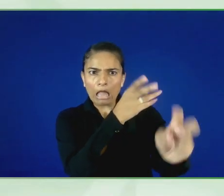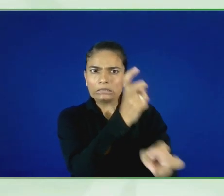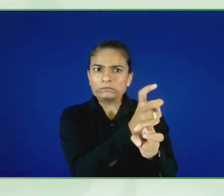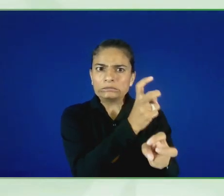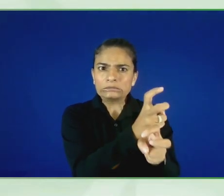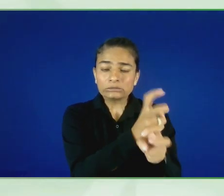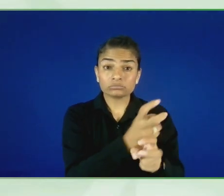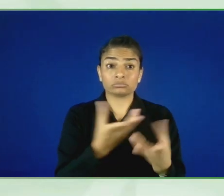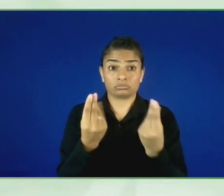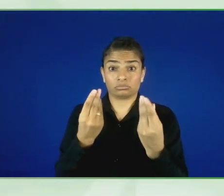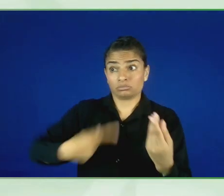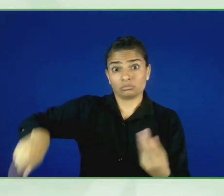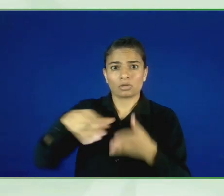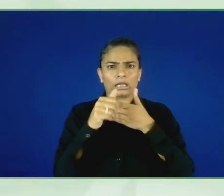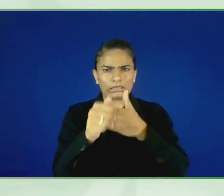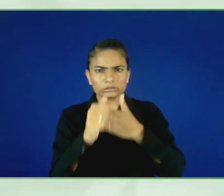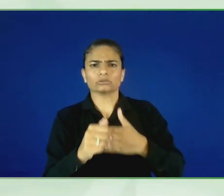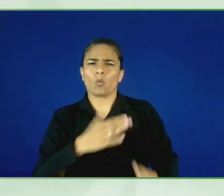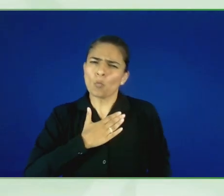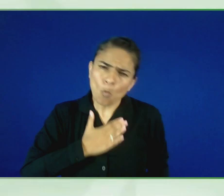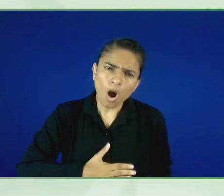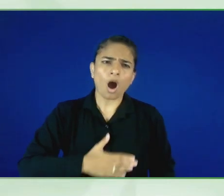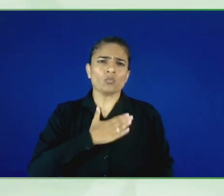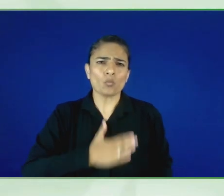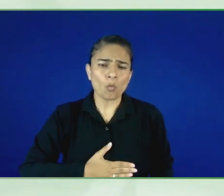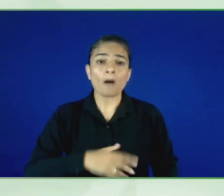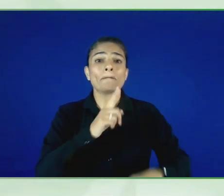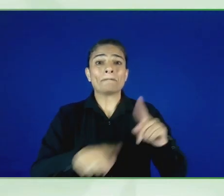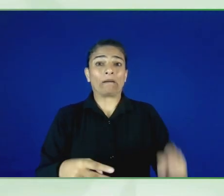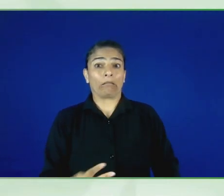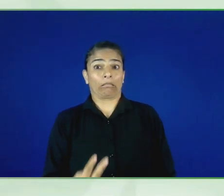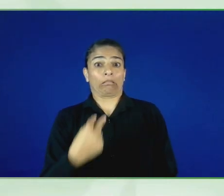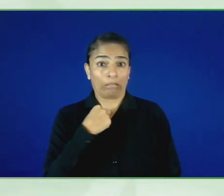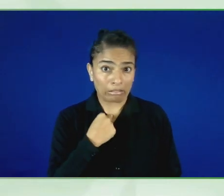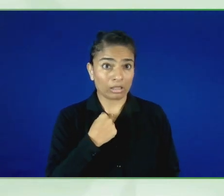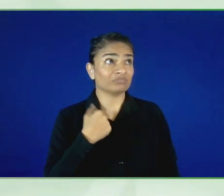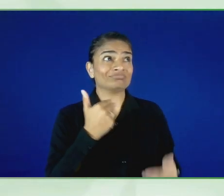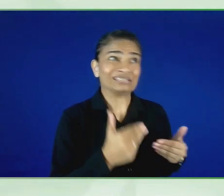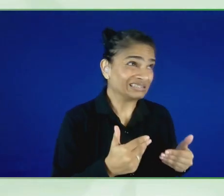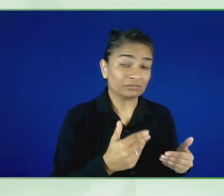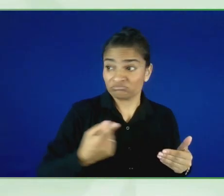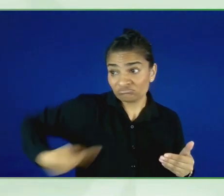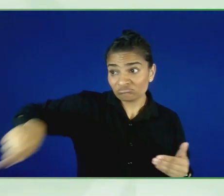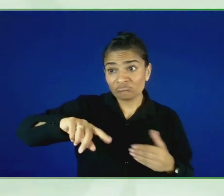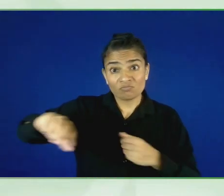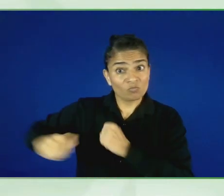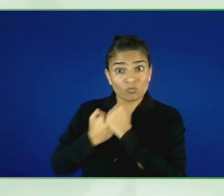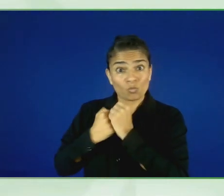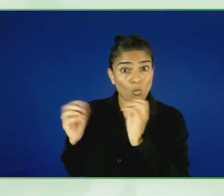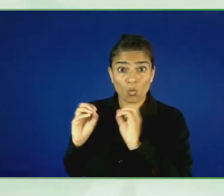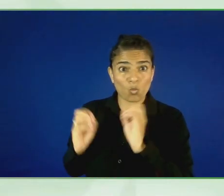And I think the solution is relatively simple. If you start thinking about most important KPIs